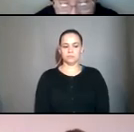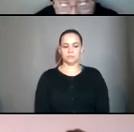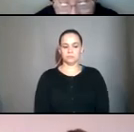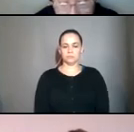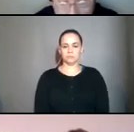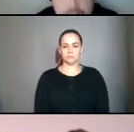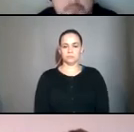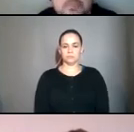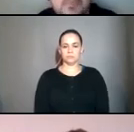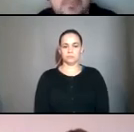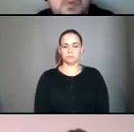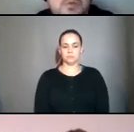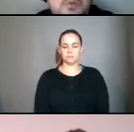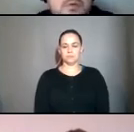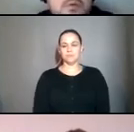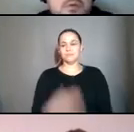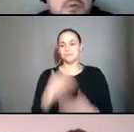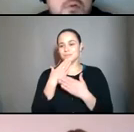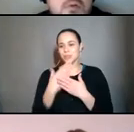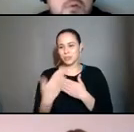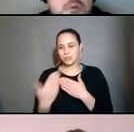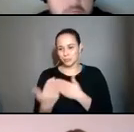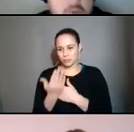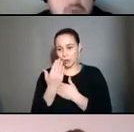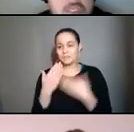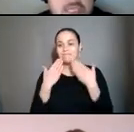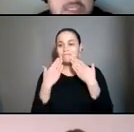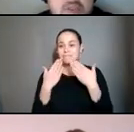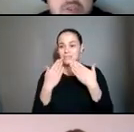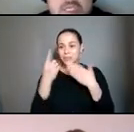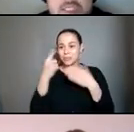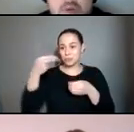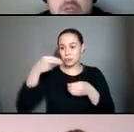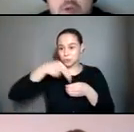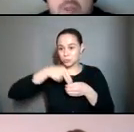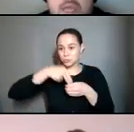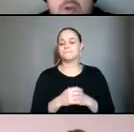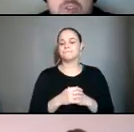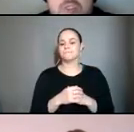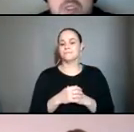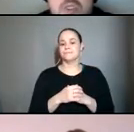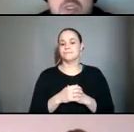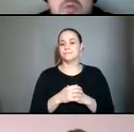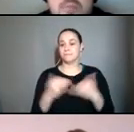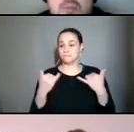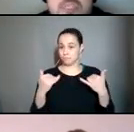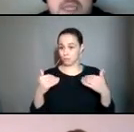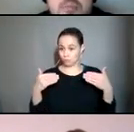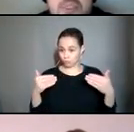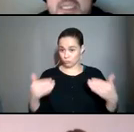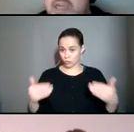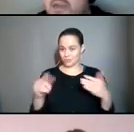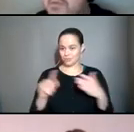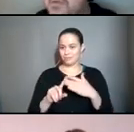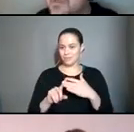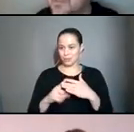Good morning, everybody. Thank you so much for joining us today. We are going to go ahead and get started.